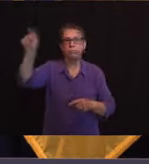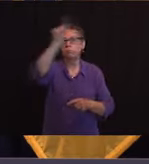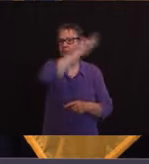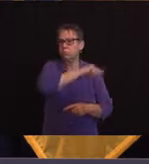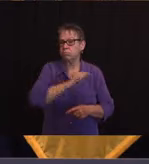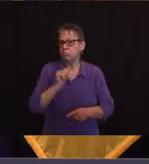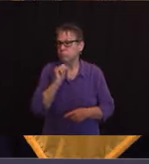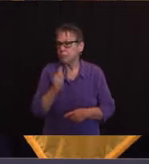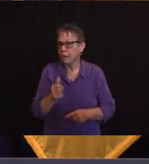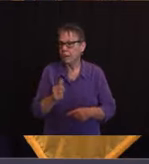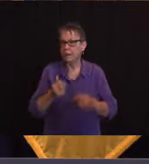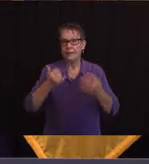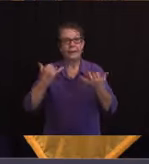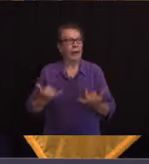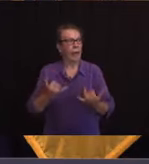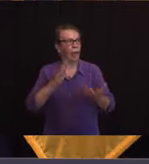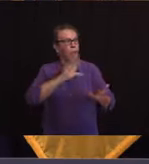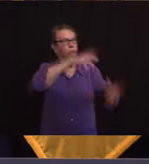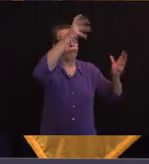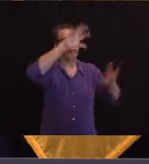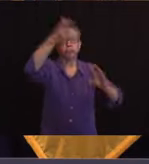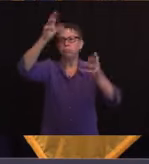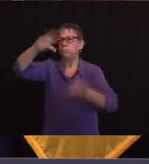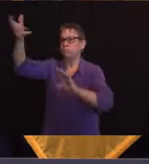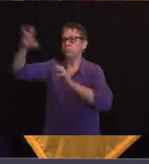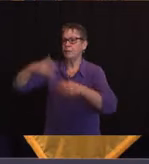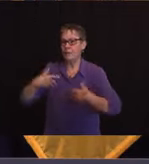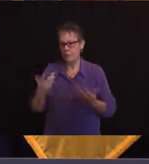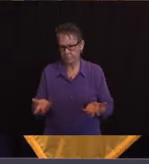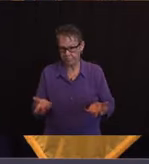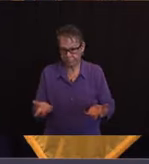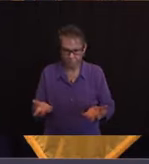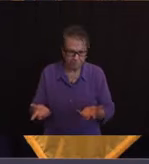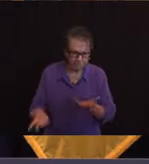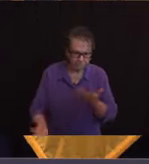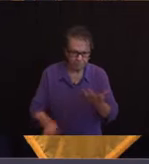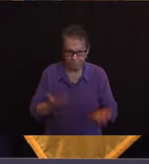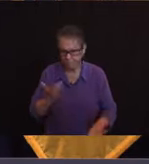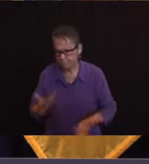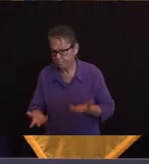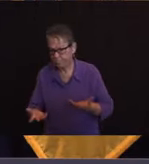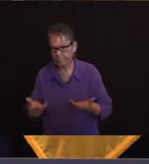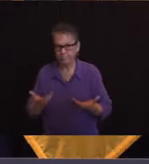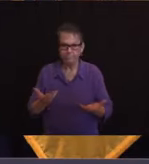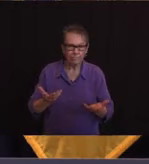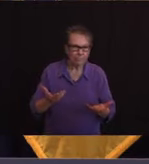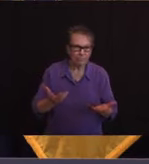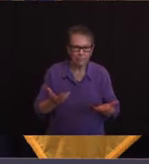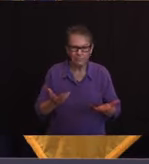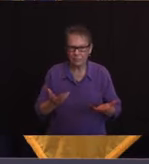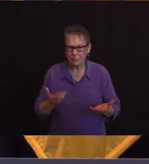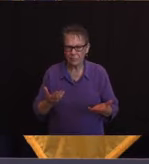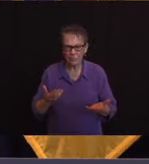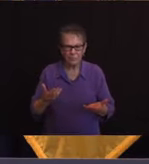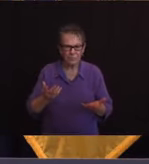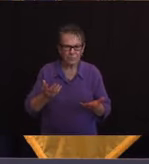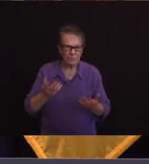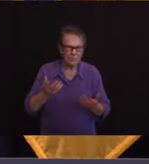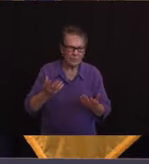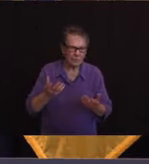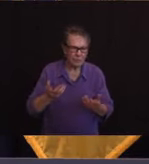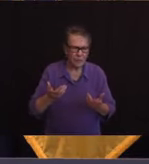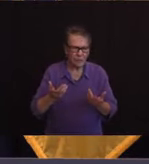Brian asked, at what point would you pull back? We don't want to pull back. And so does that mean that we are perhaps on the margin